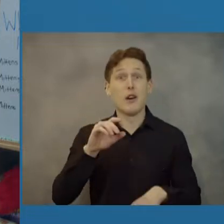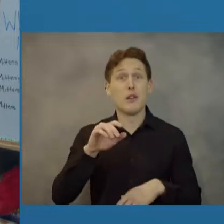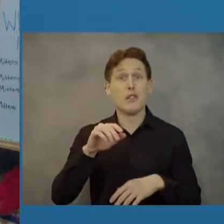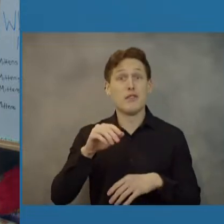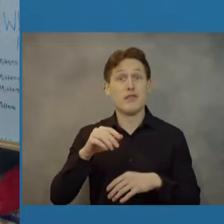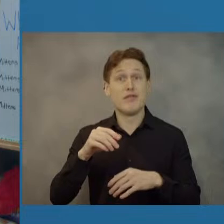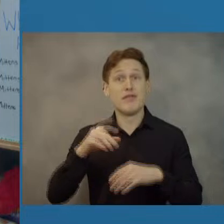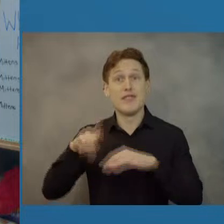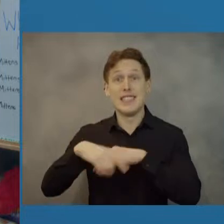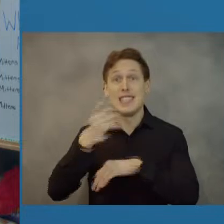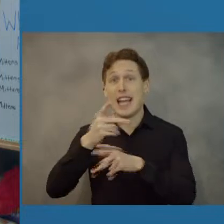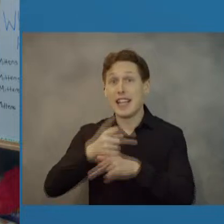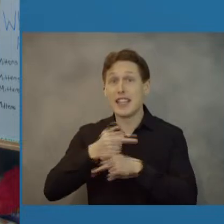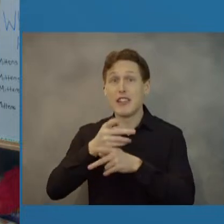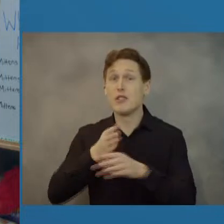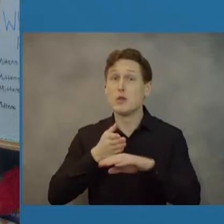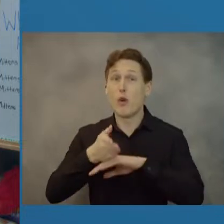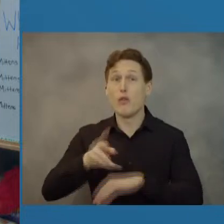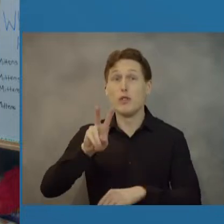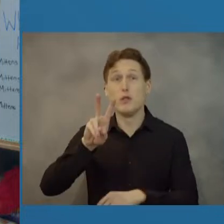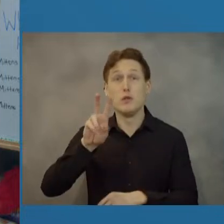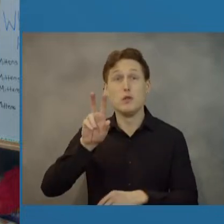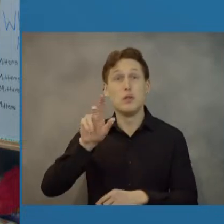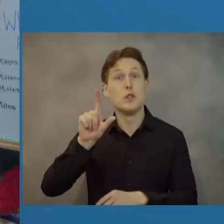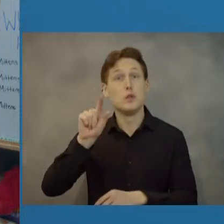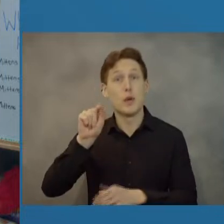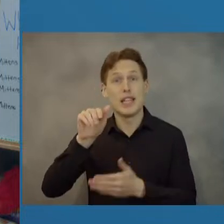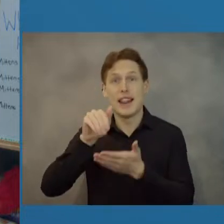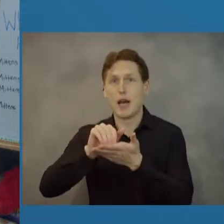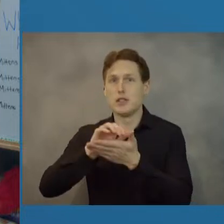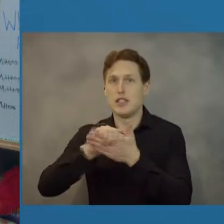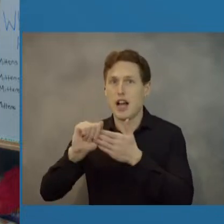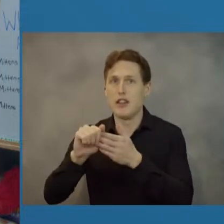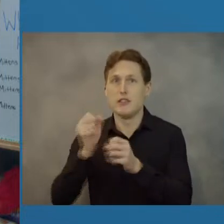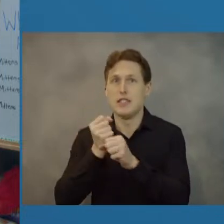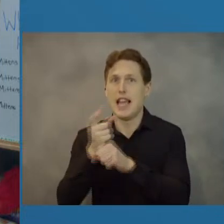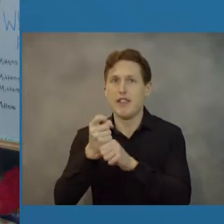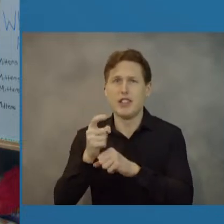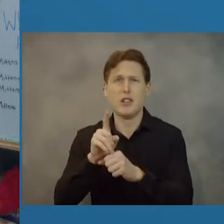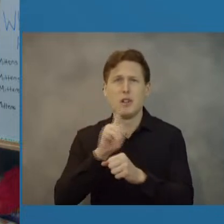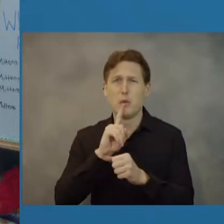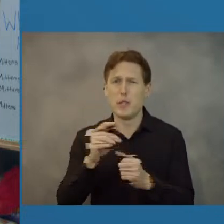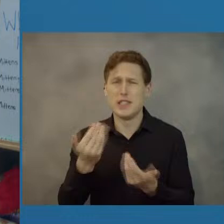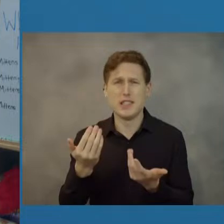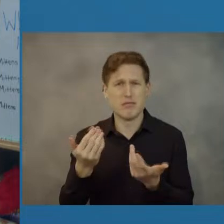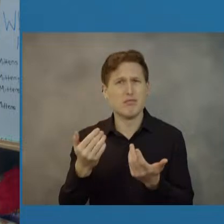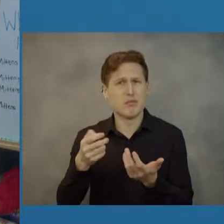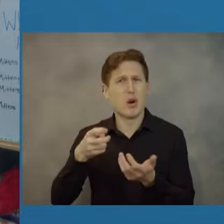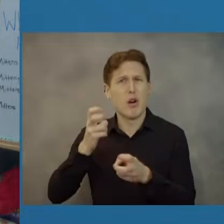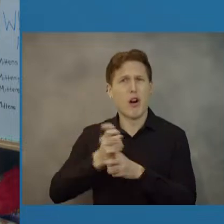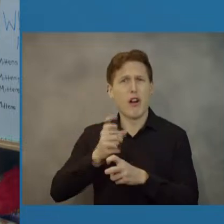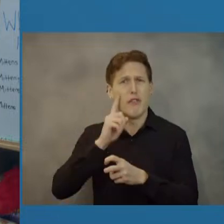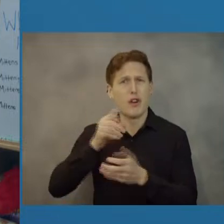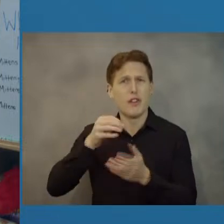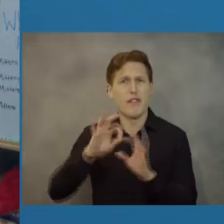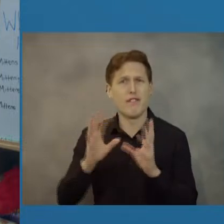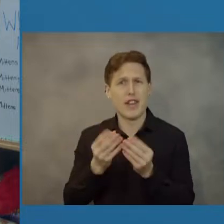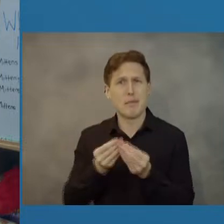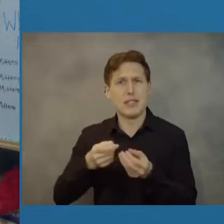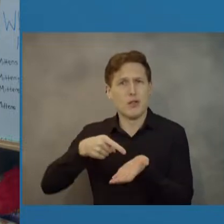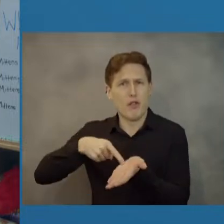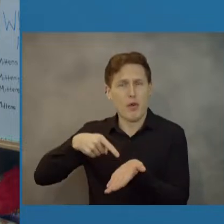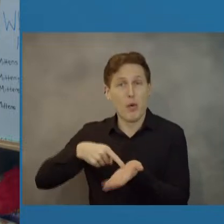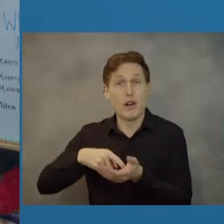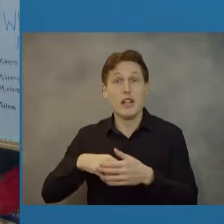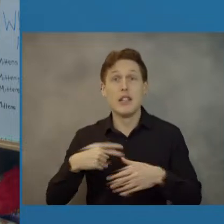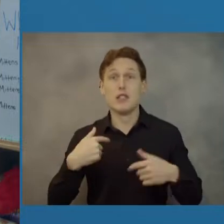year, absolutely crushing families. That's why in the last 3 budgets, I've more than tripled our investment in child care.